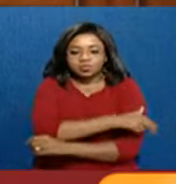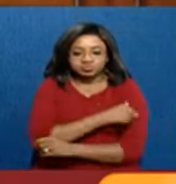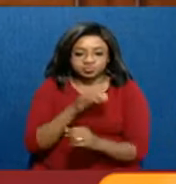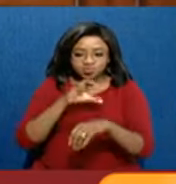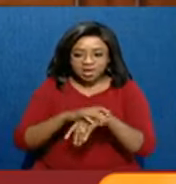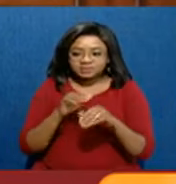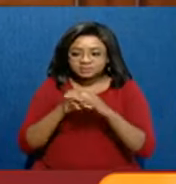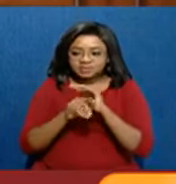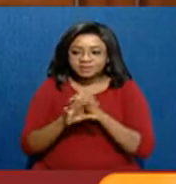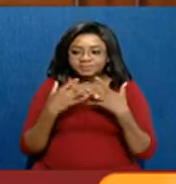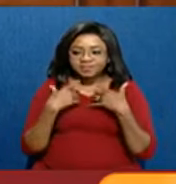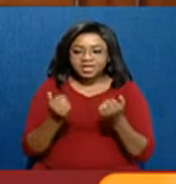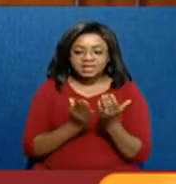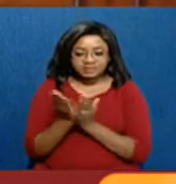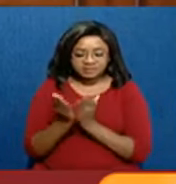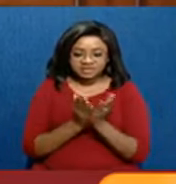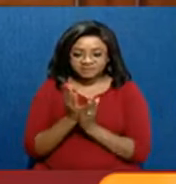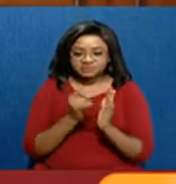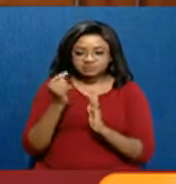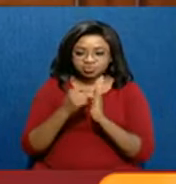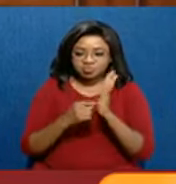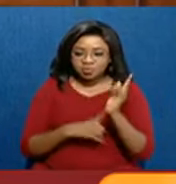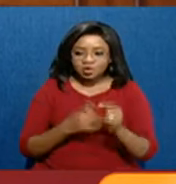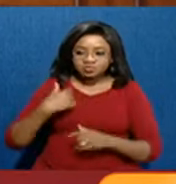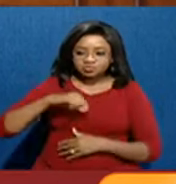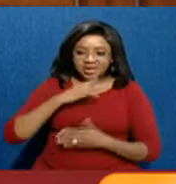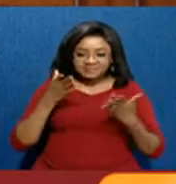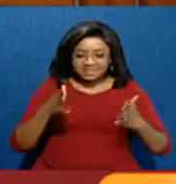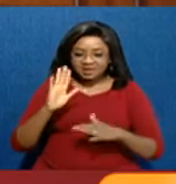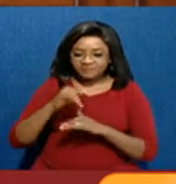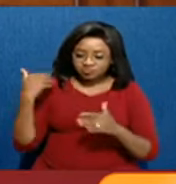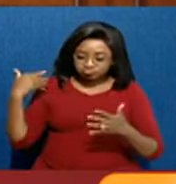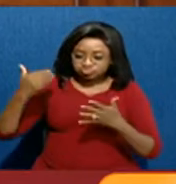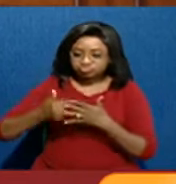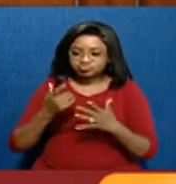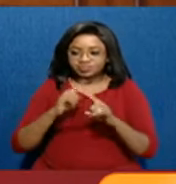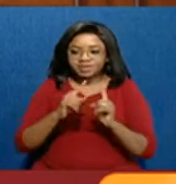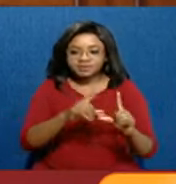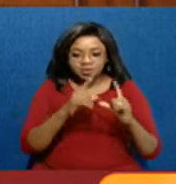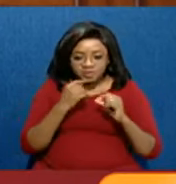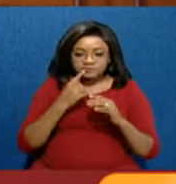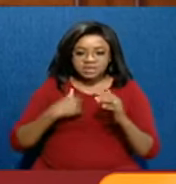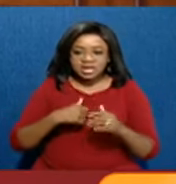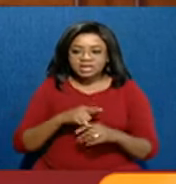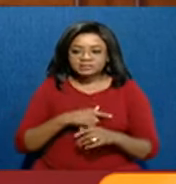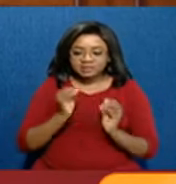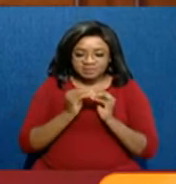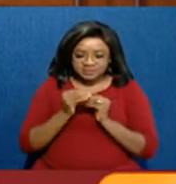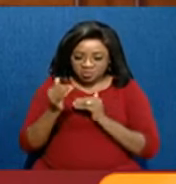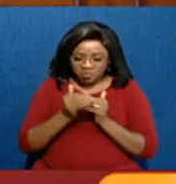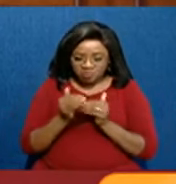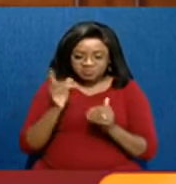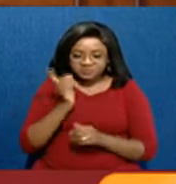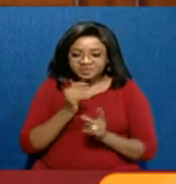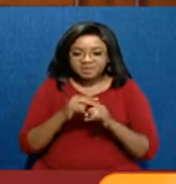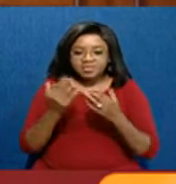get their health needs met. So we've been here from that time. We're being told that the meeting is about to come to a close, and they're